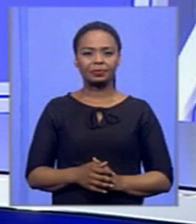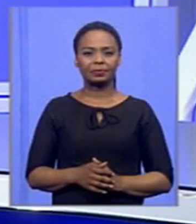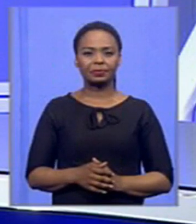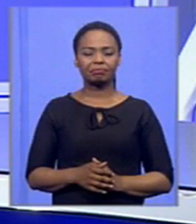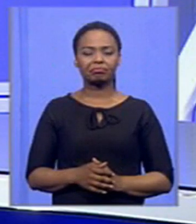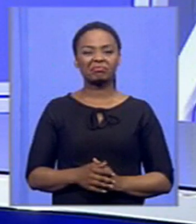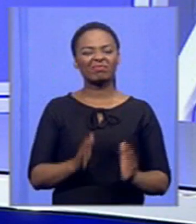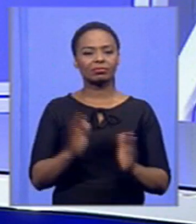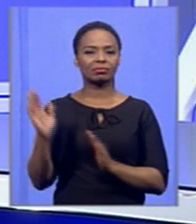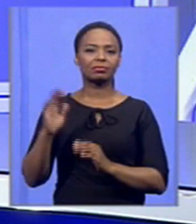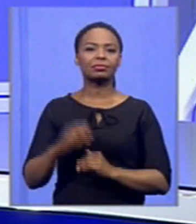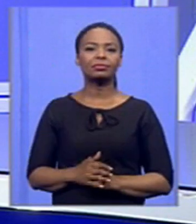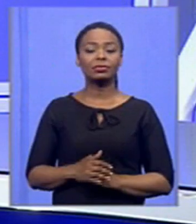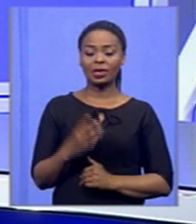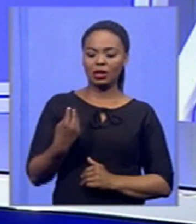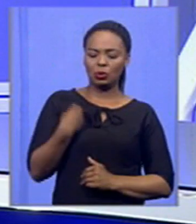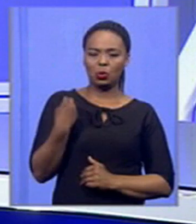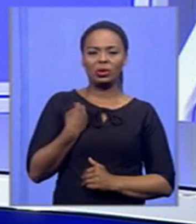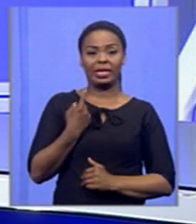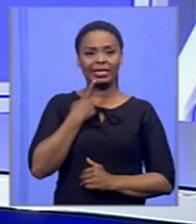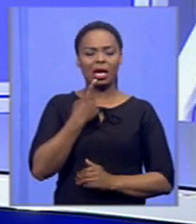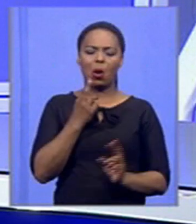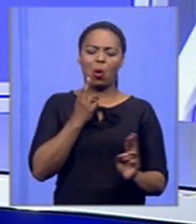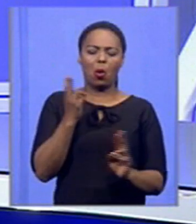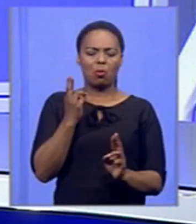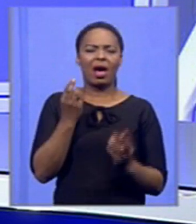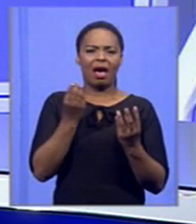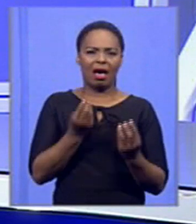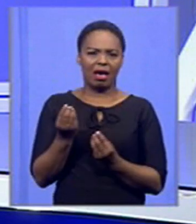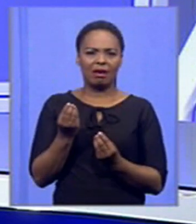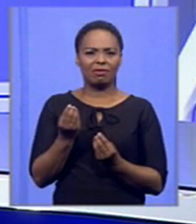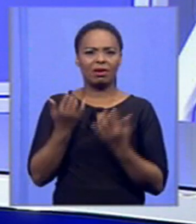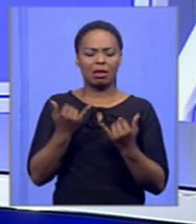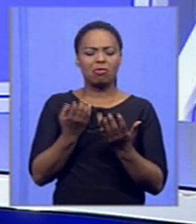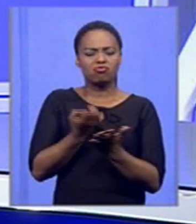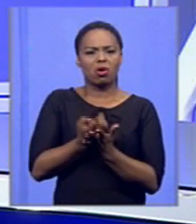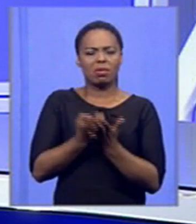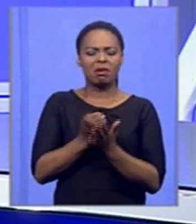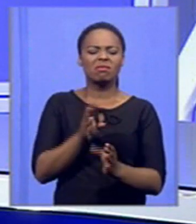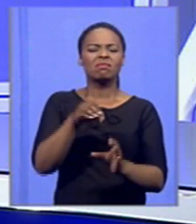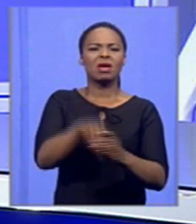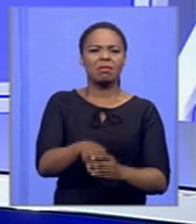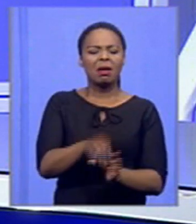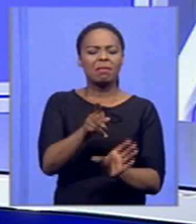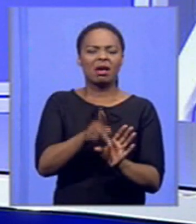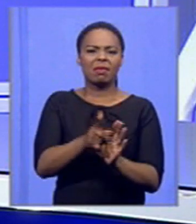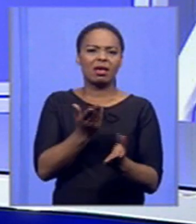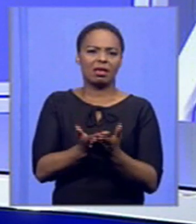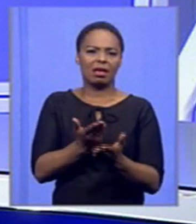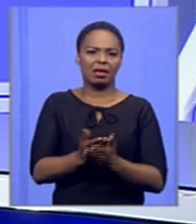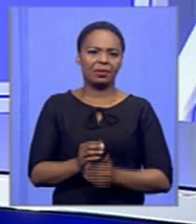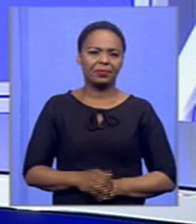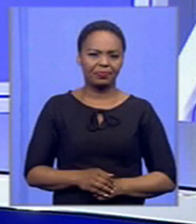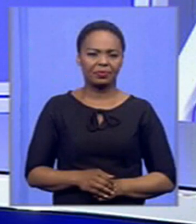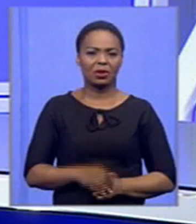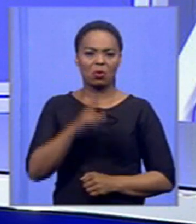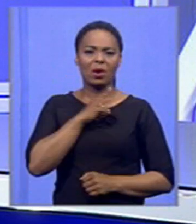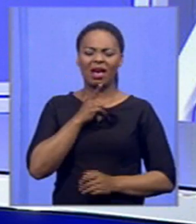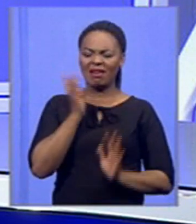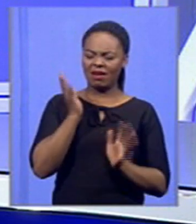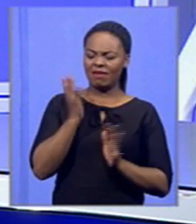Ka ho le leng batjha ba ntse ba ena le tshepo ya hore ba tla fumana bolokoloi ba moruo ka le leng la matsatsi ka mora ho ikgothatsa ka katleho e